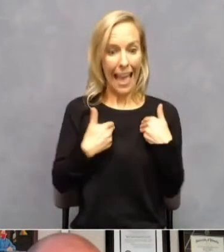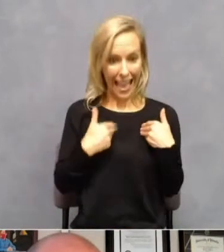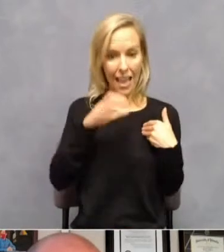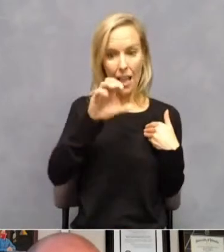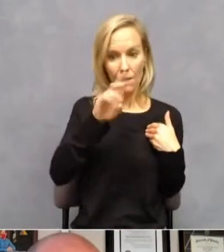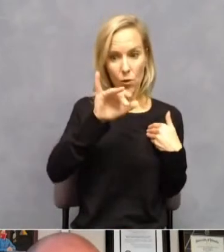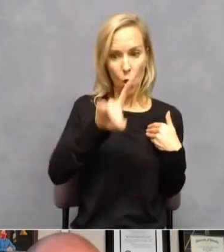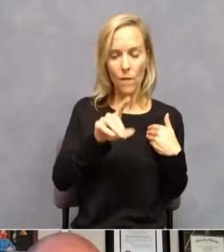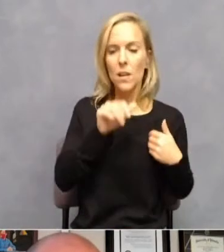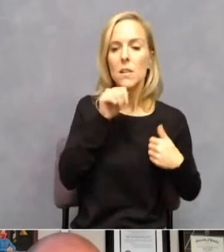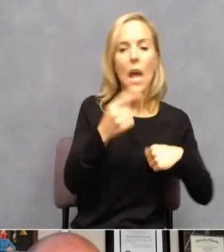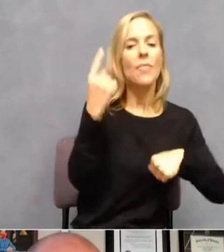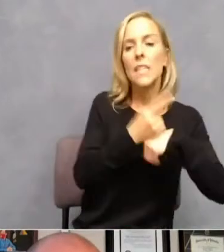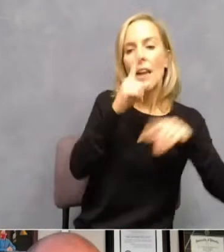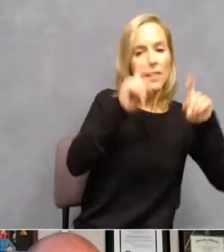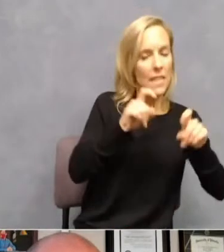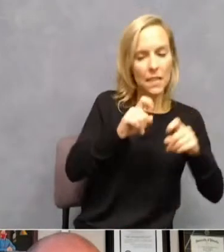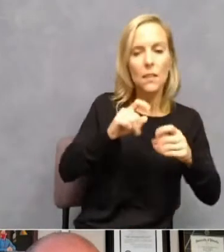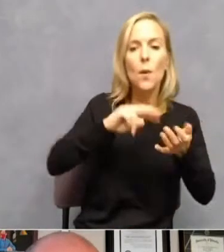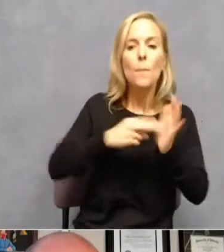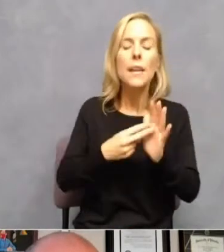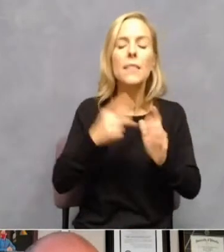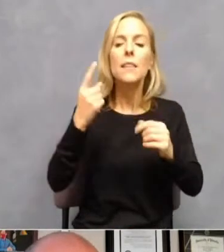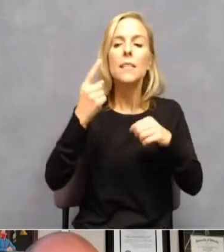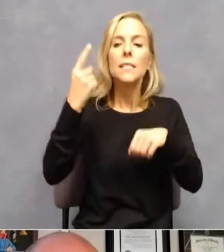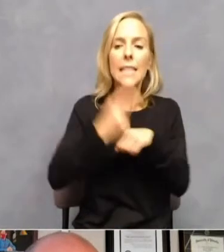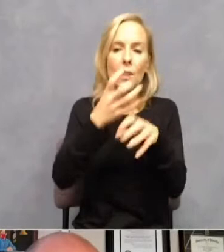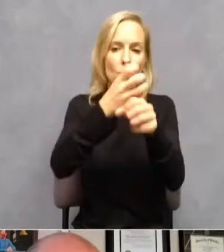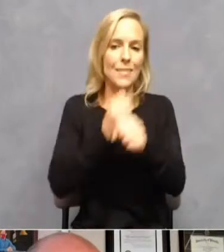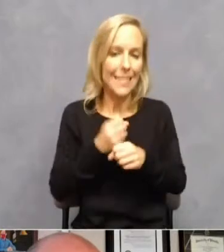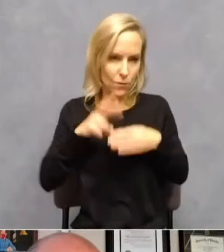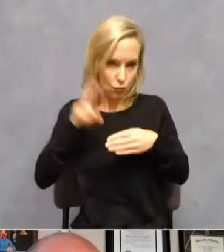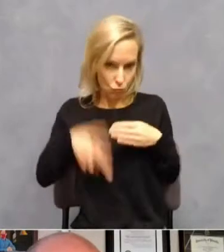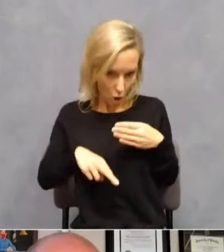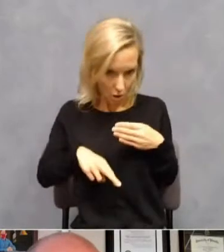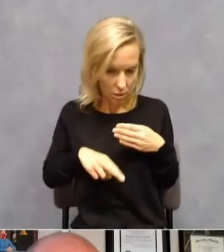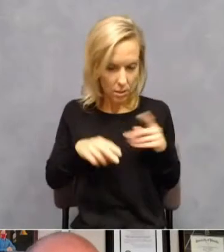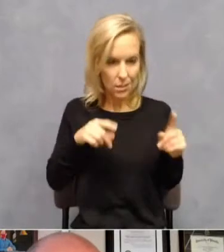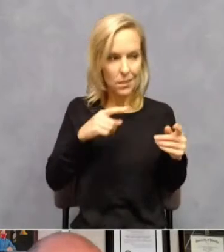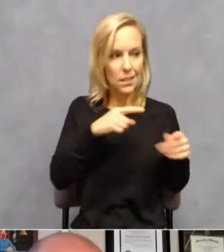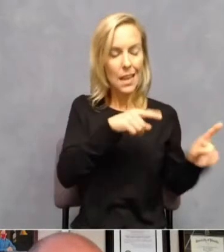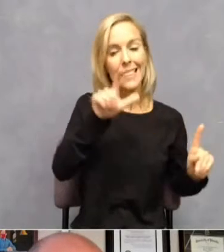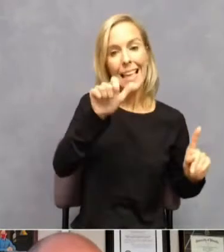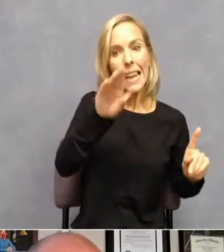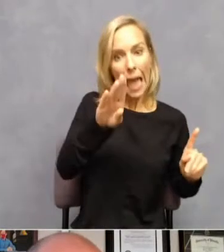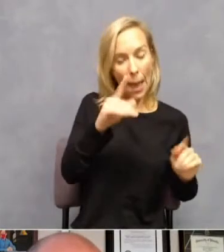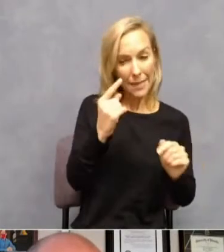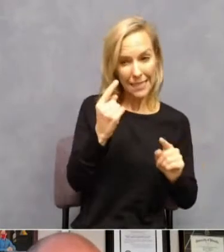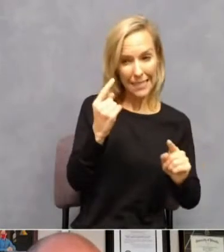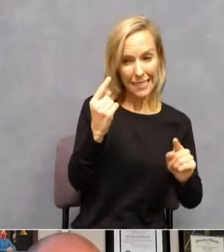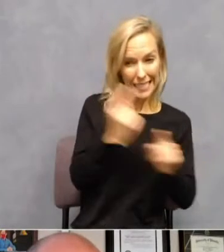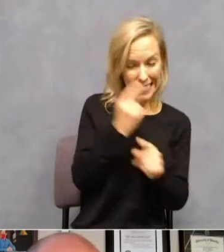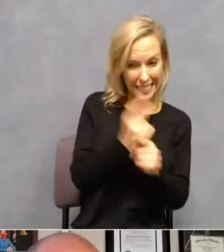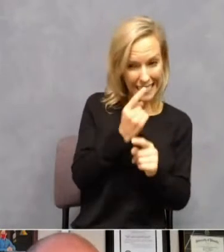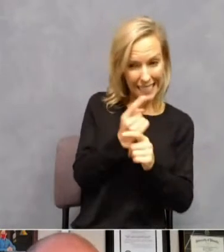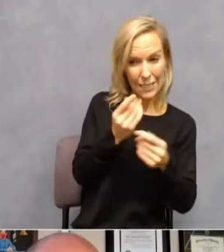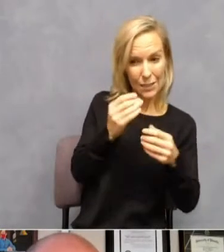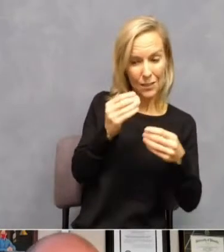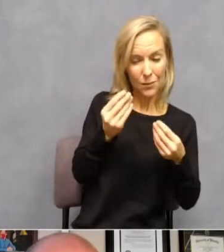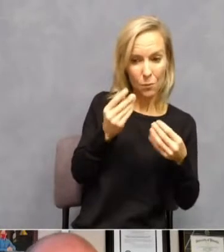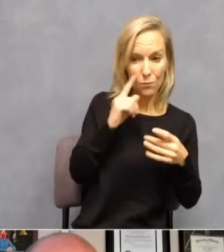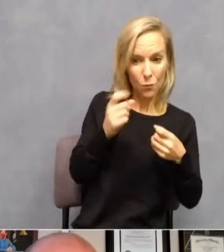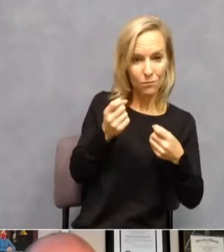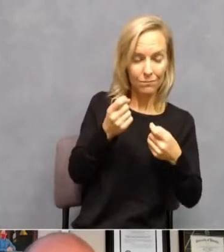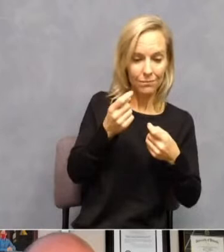the collection date. Not every lab has consistently provided that. We keep working on that, but we don't report that. And